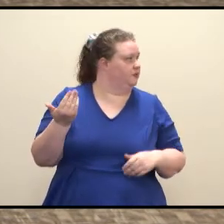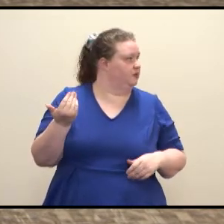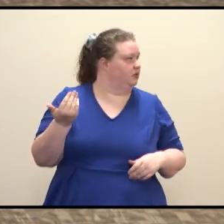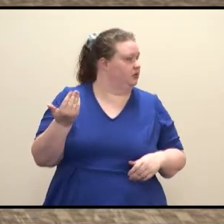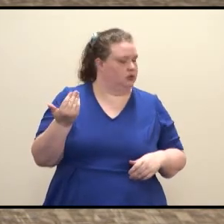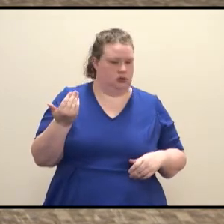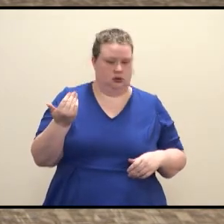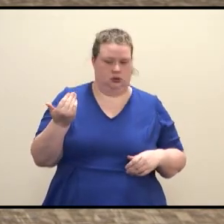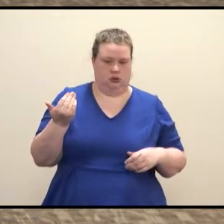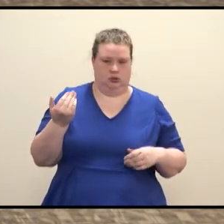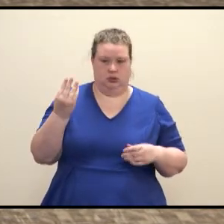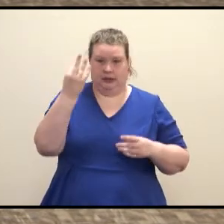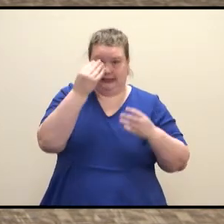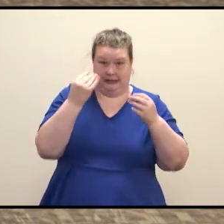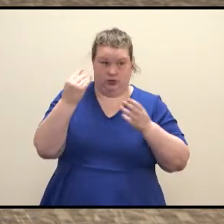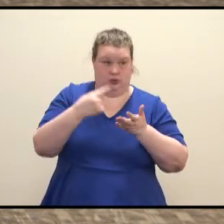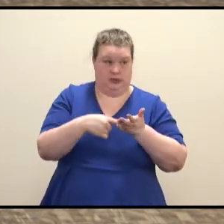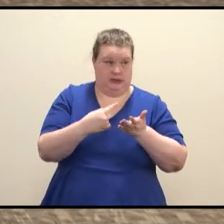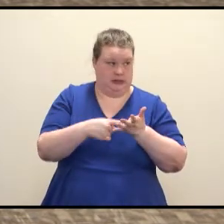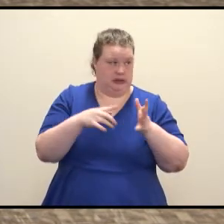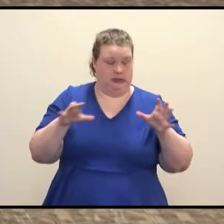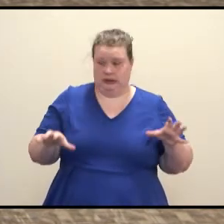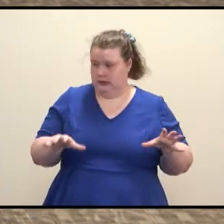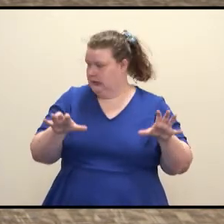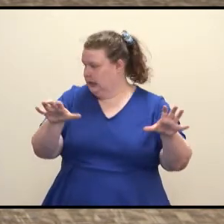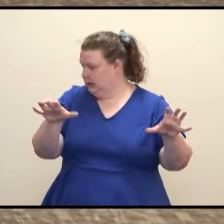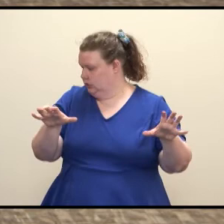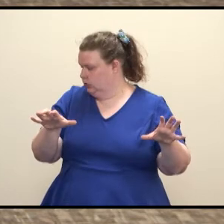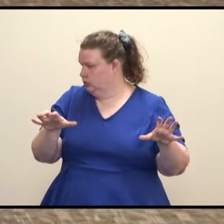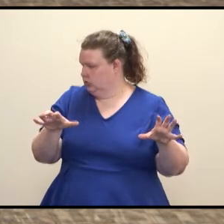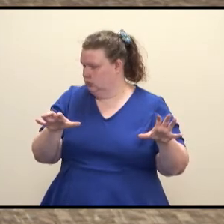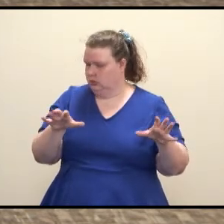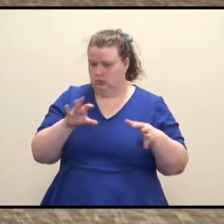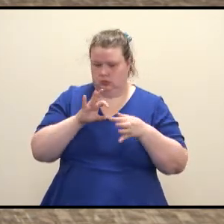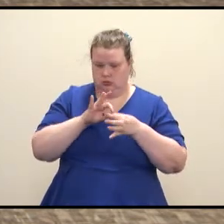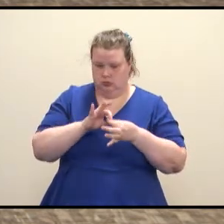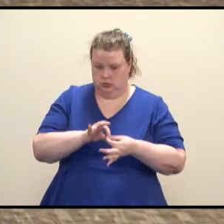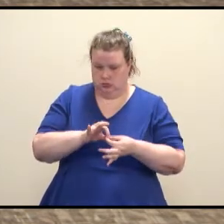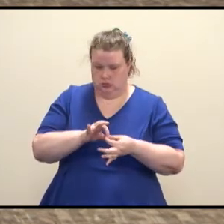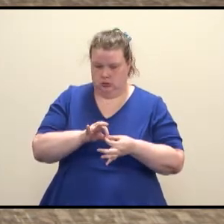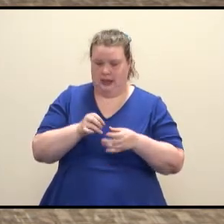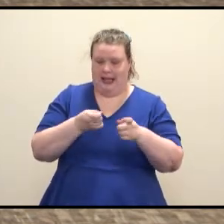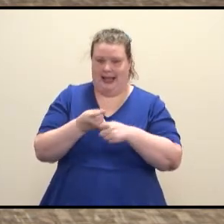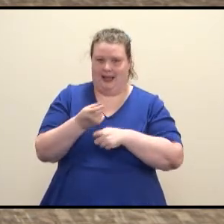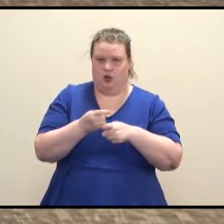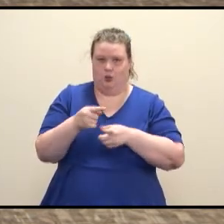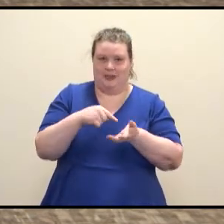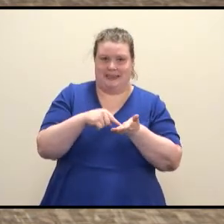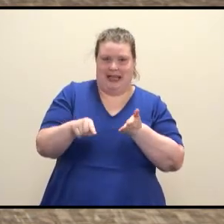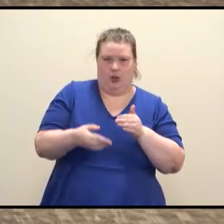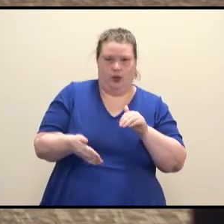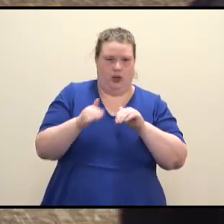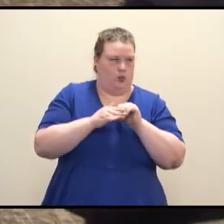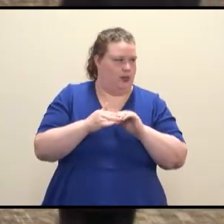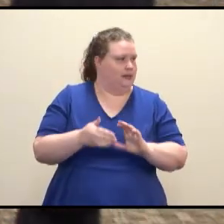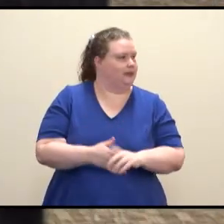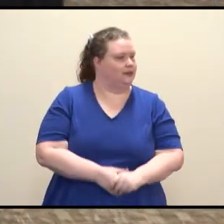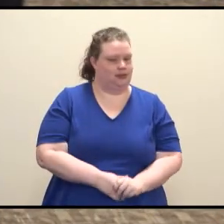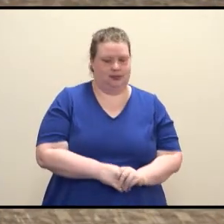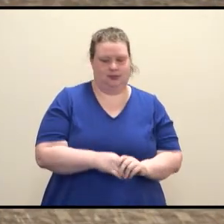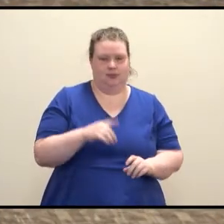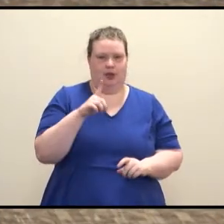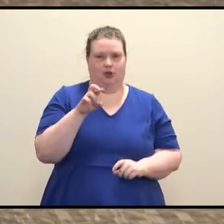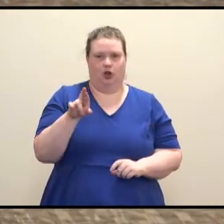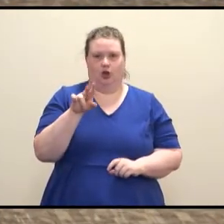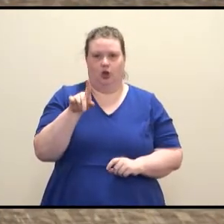15, consider and discuss and take appropriate action regarding annual salary increases. Dr. Lopez?